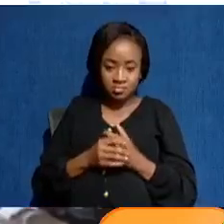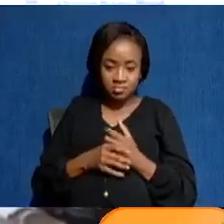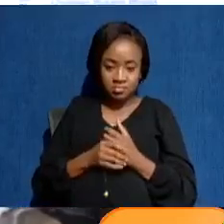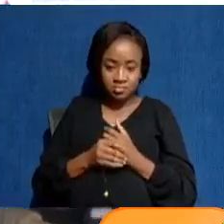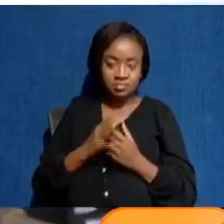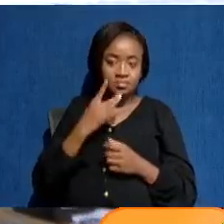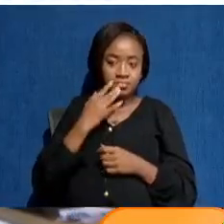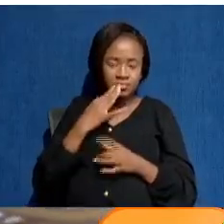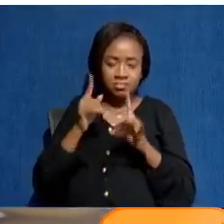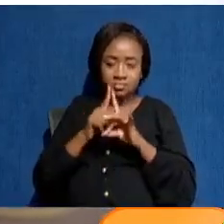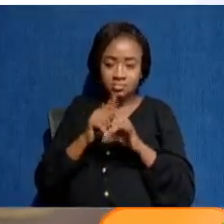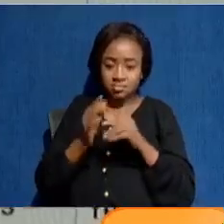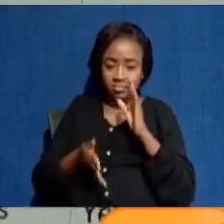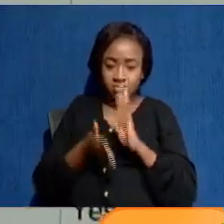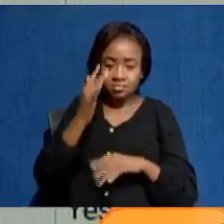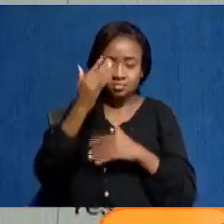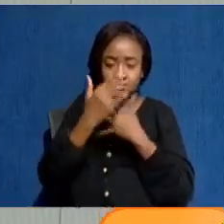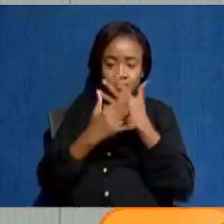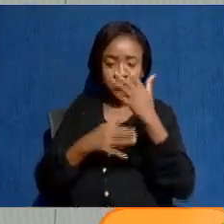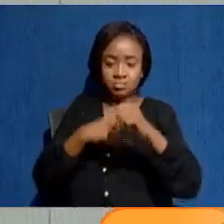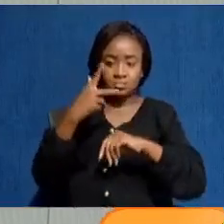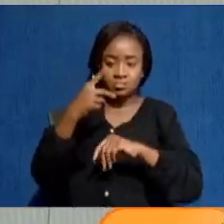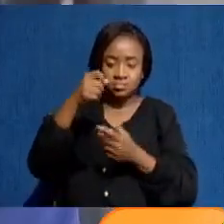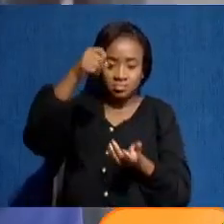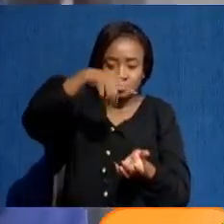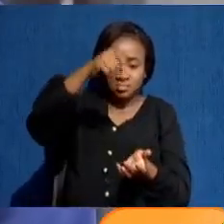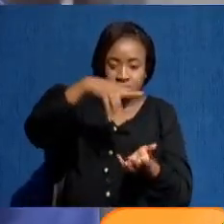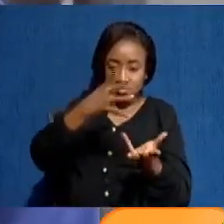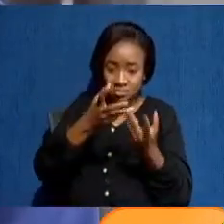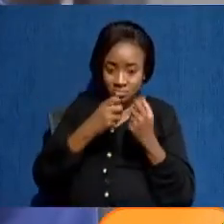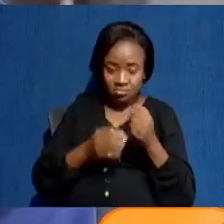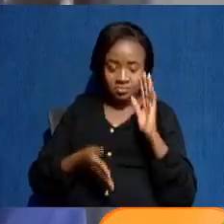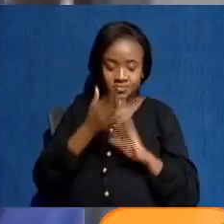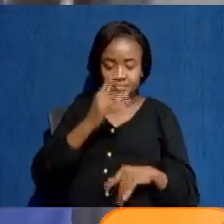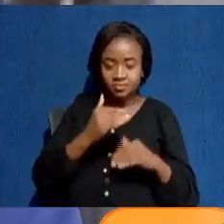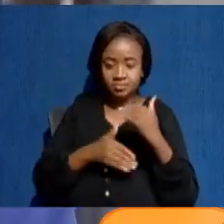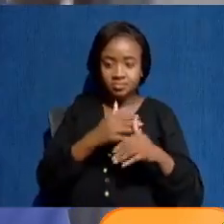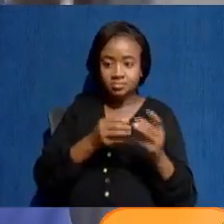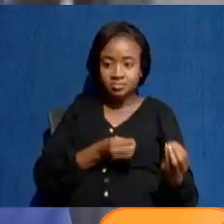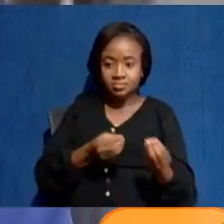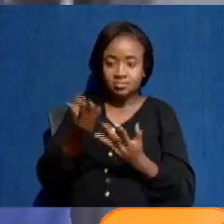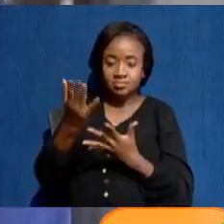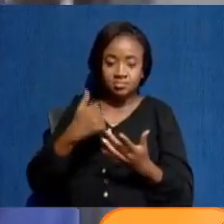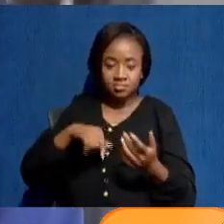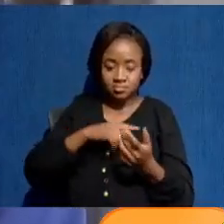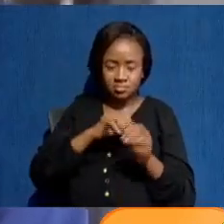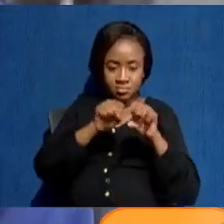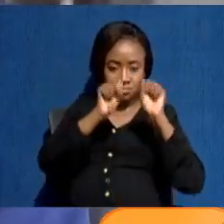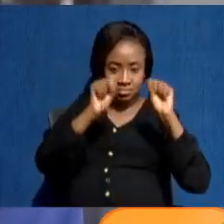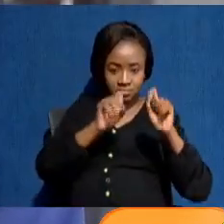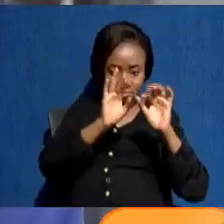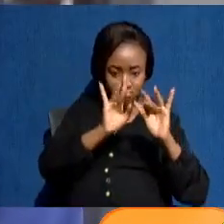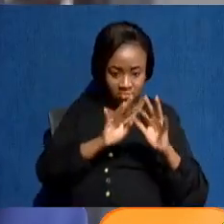hospitals. Emergencies like blood shortages are prioritized immediately. So our system populates all the orders, arrange them